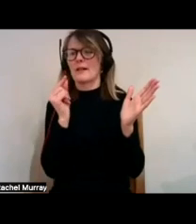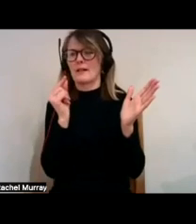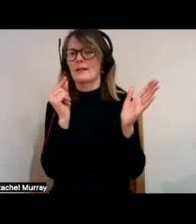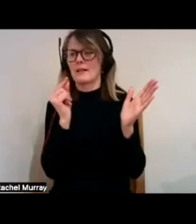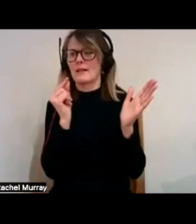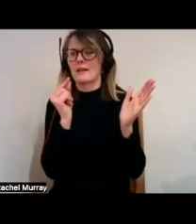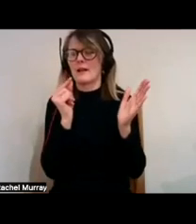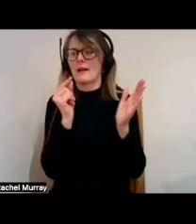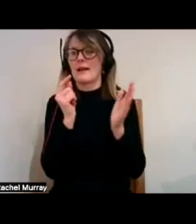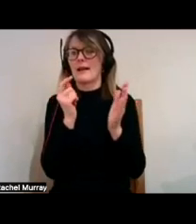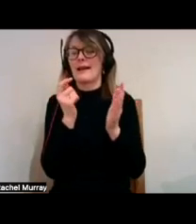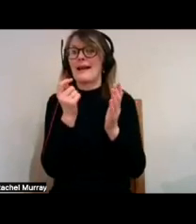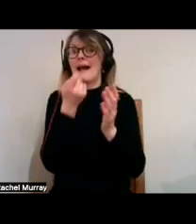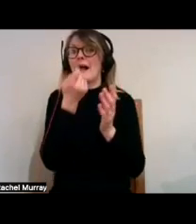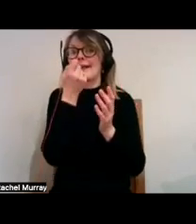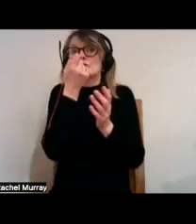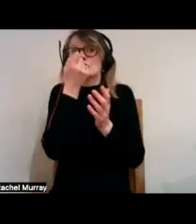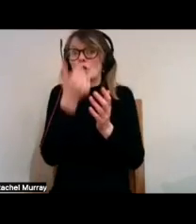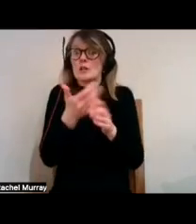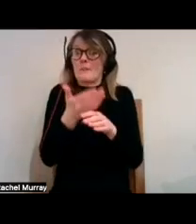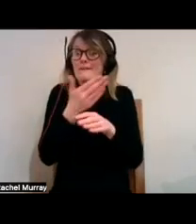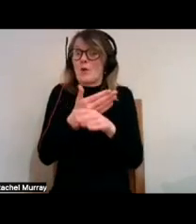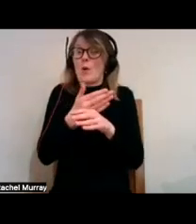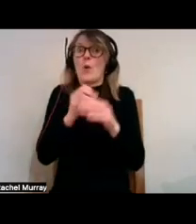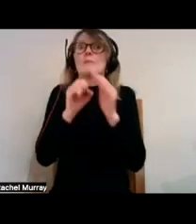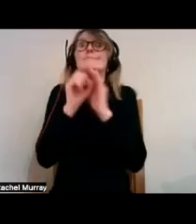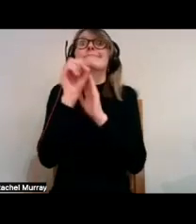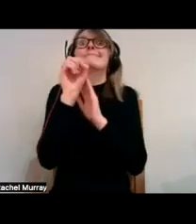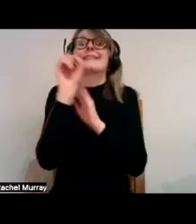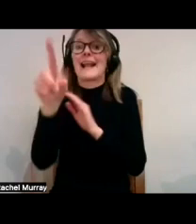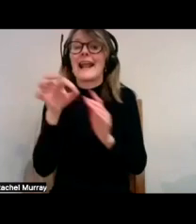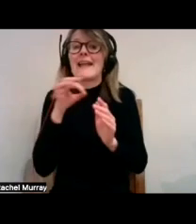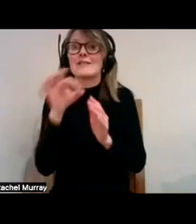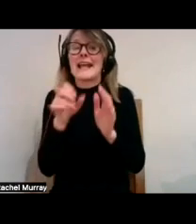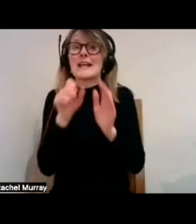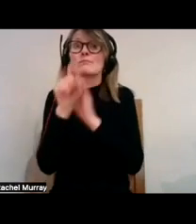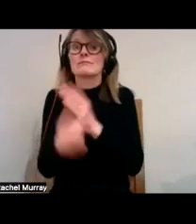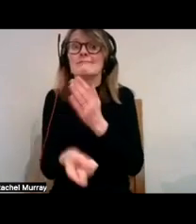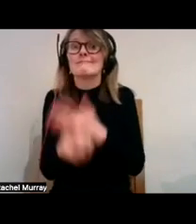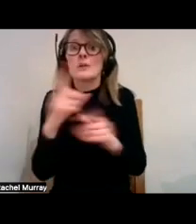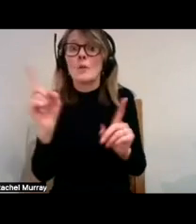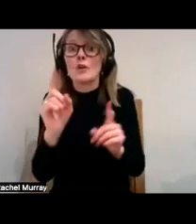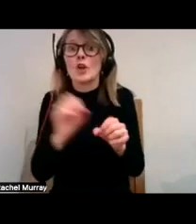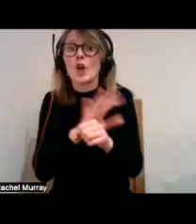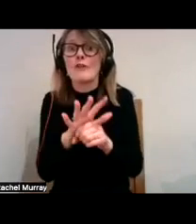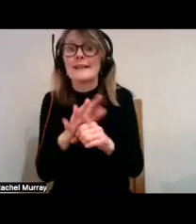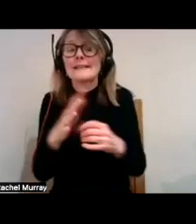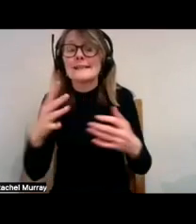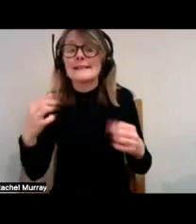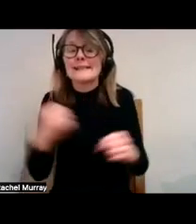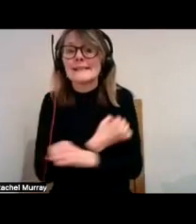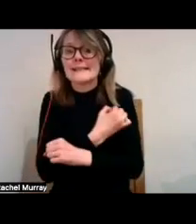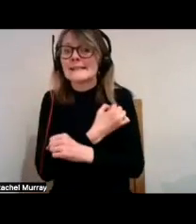And just as I was about to send the invitations out, COVID struck. And I thought, I'm not going to send anything. The bishops